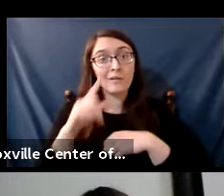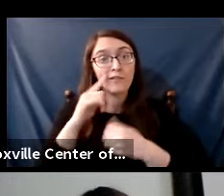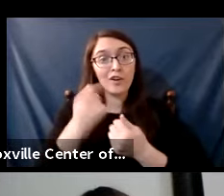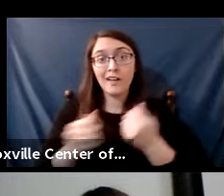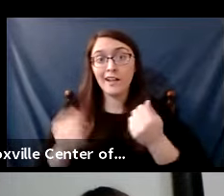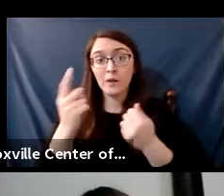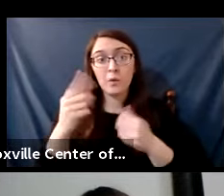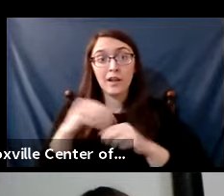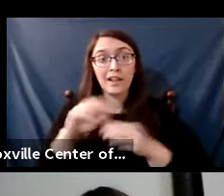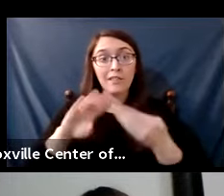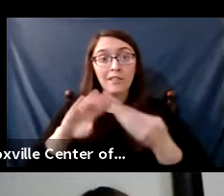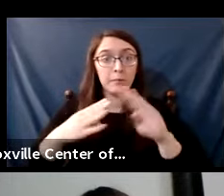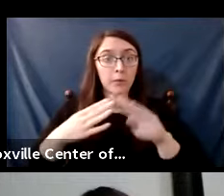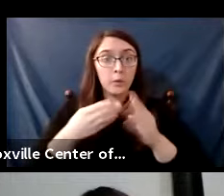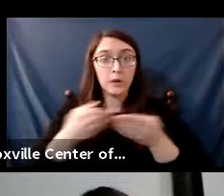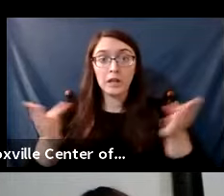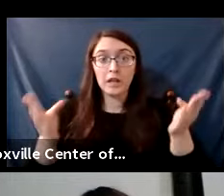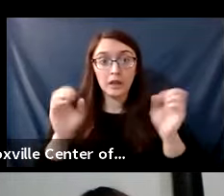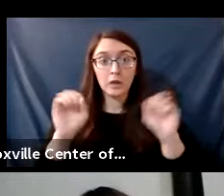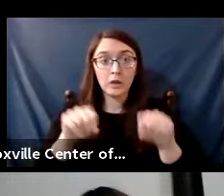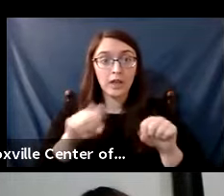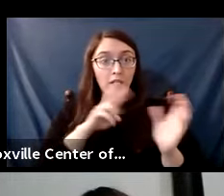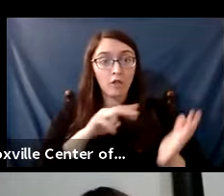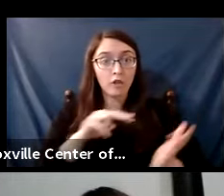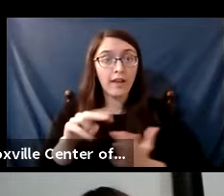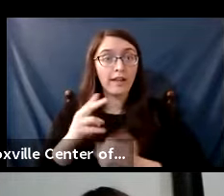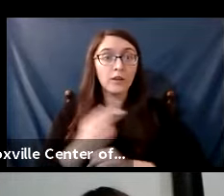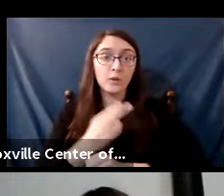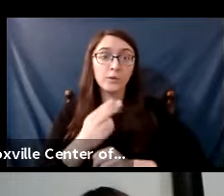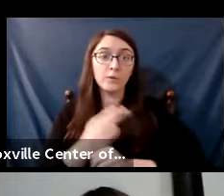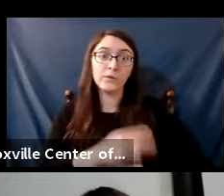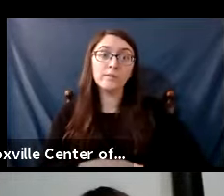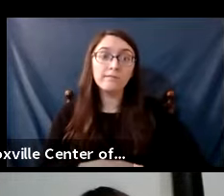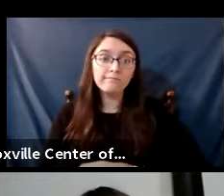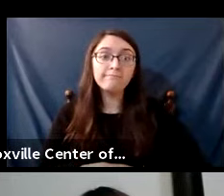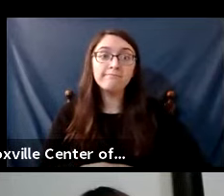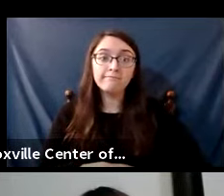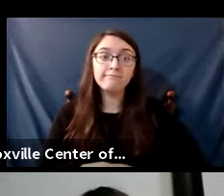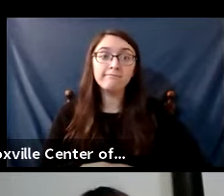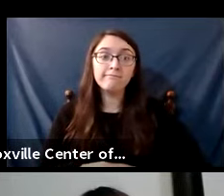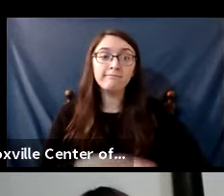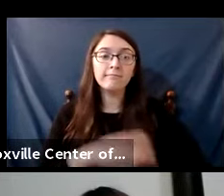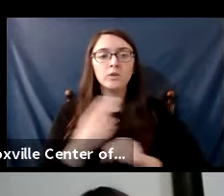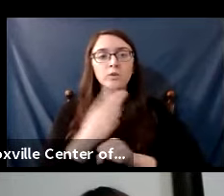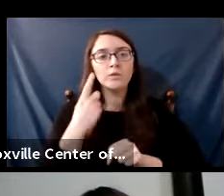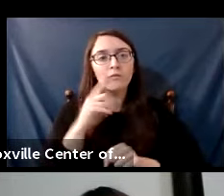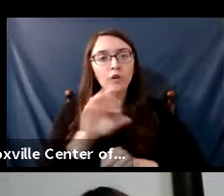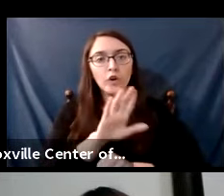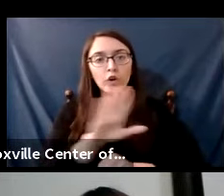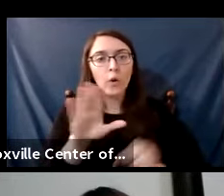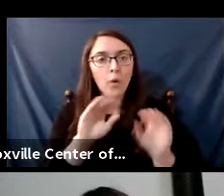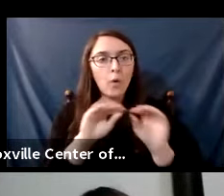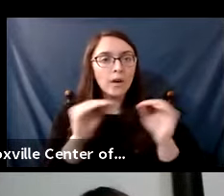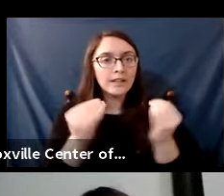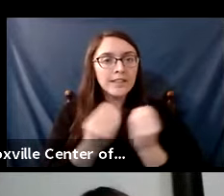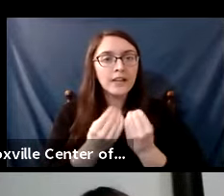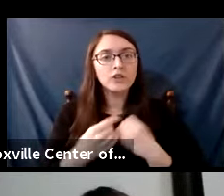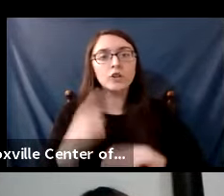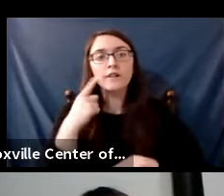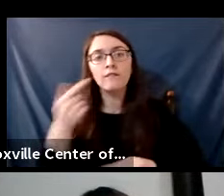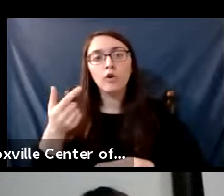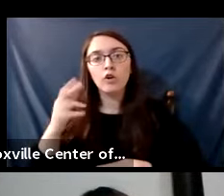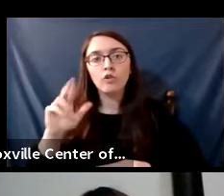community to look at and use, and use for the organization, use for purposes of grant